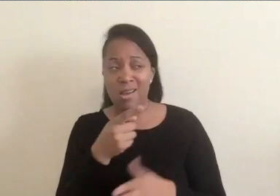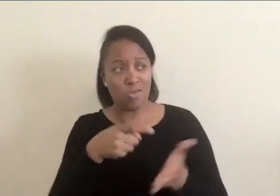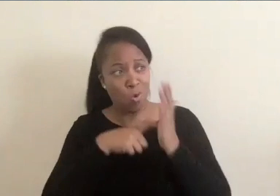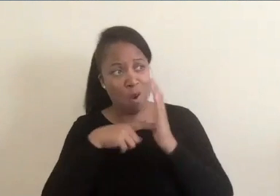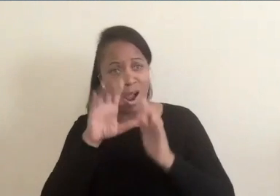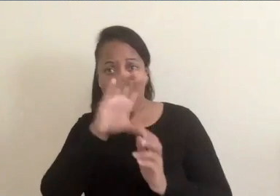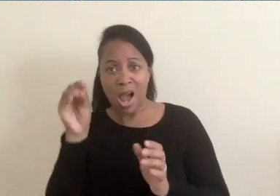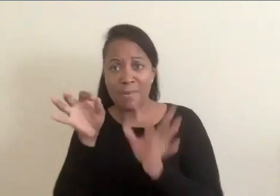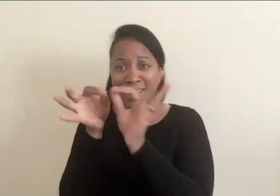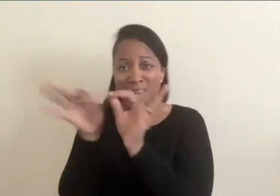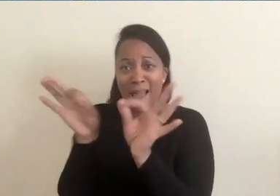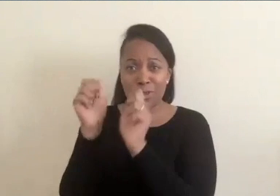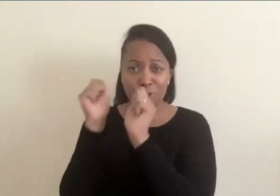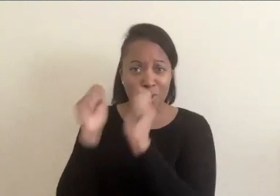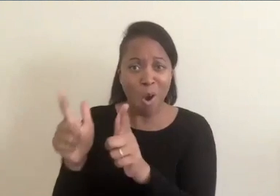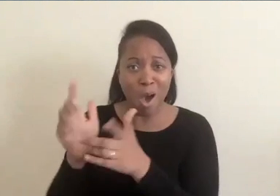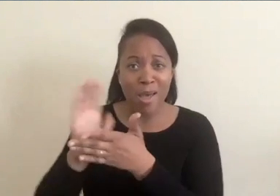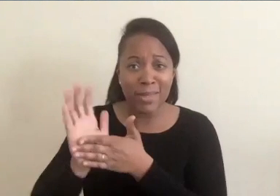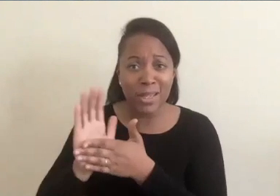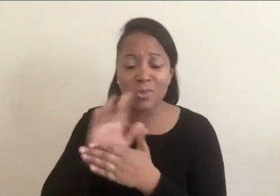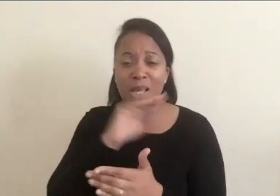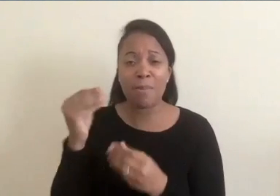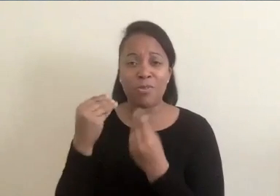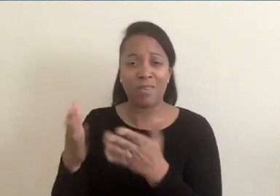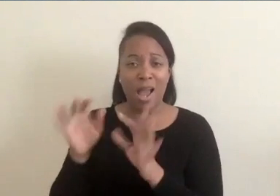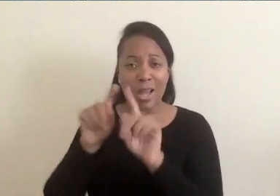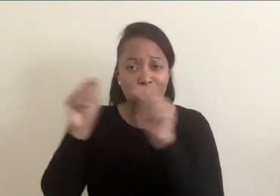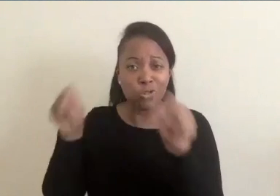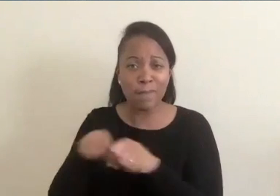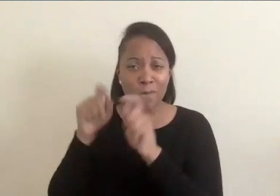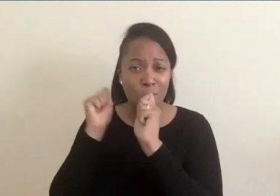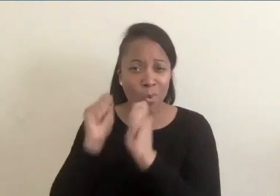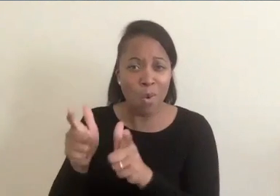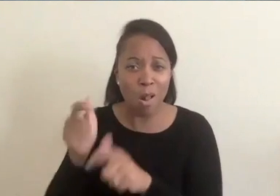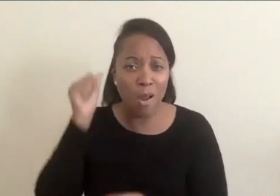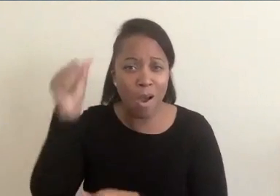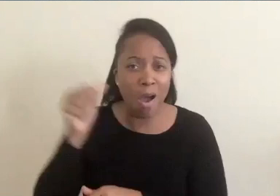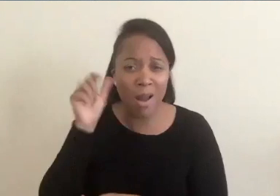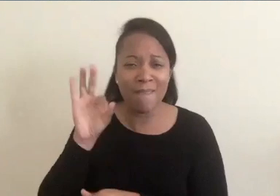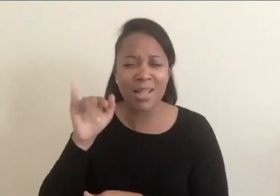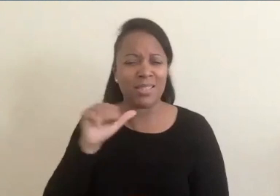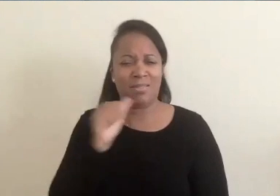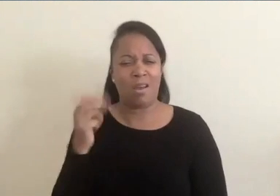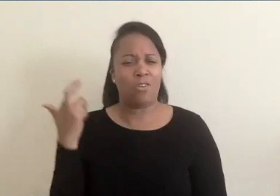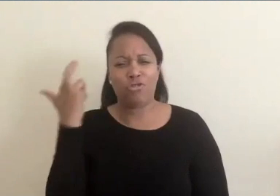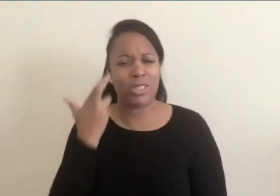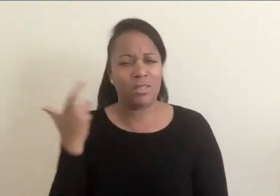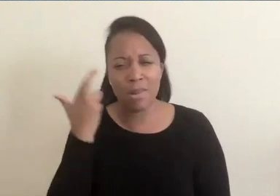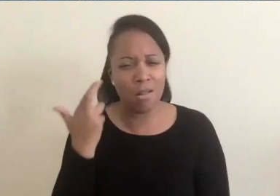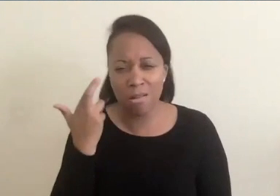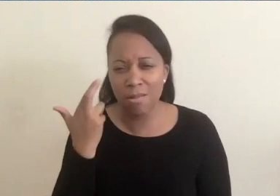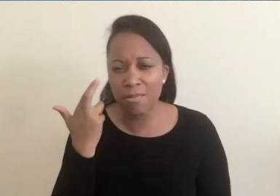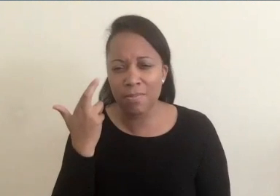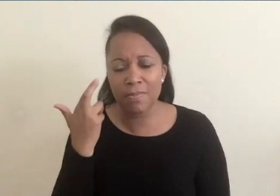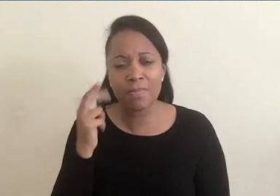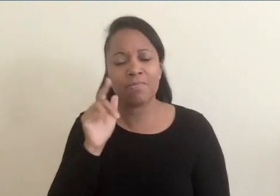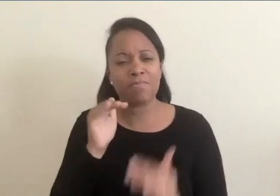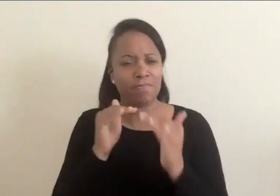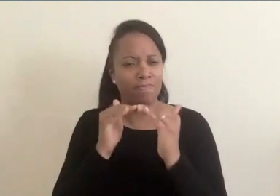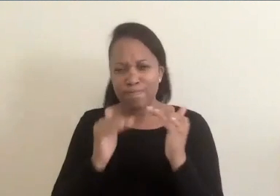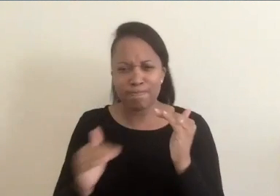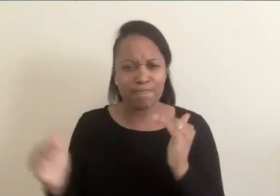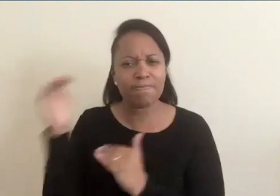caption all videos and provide transcripts to all audio files was unreasonable. That was just too